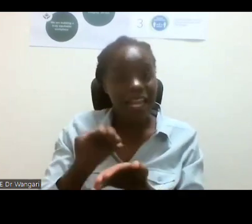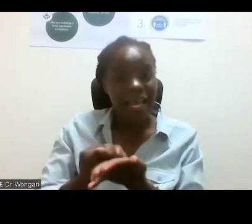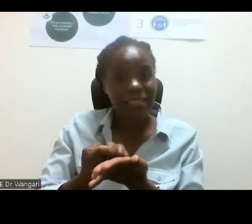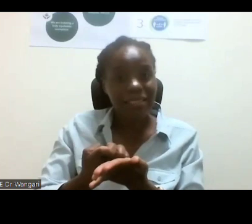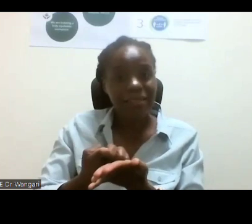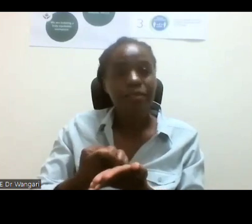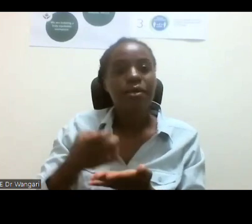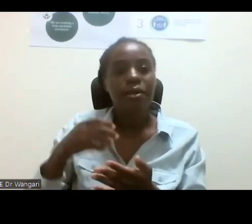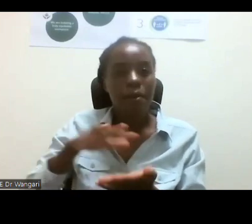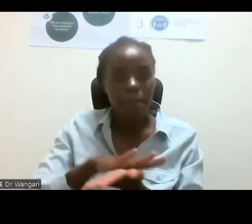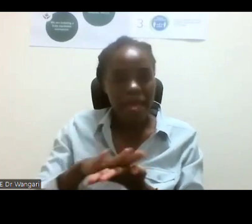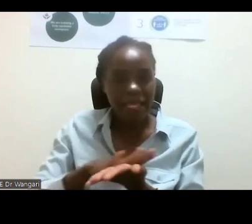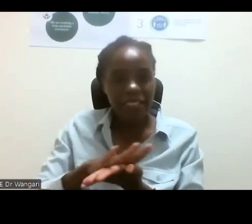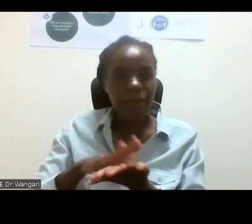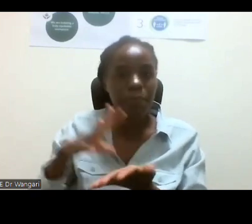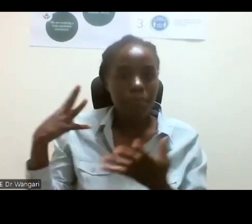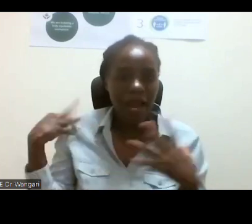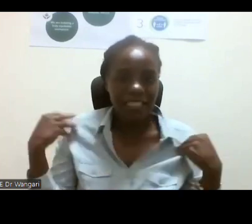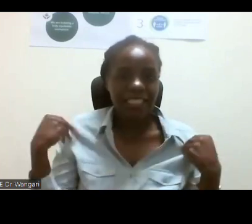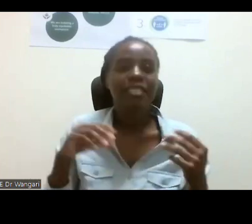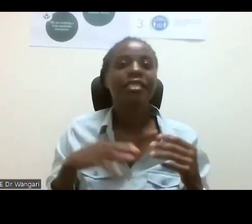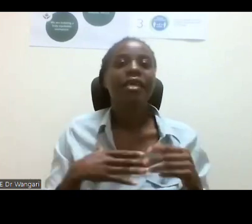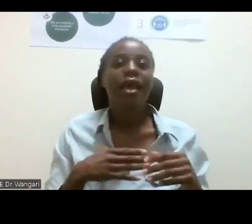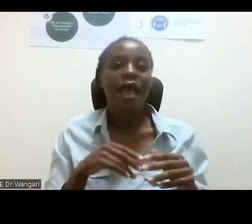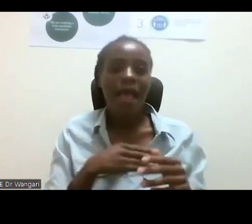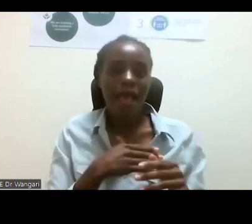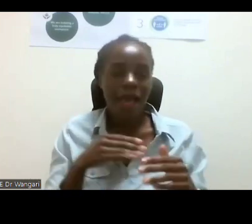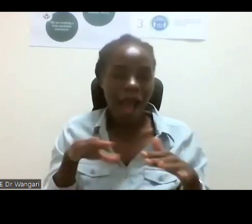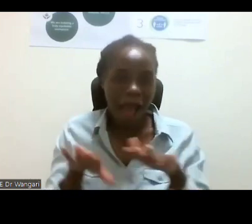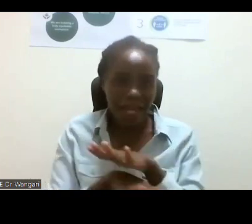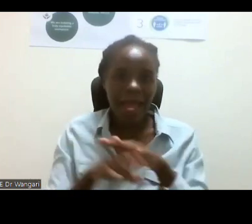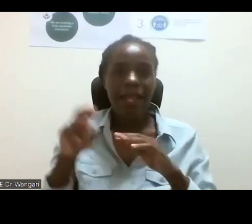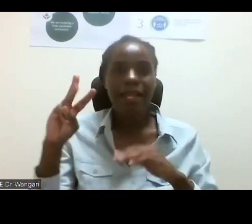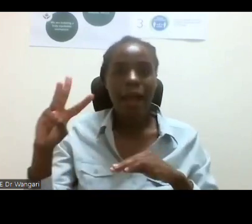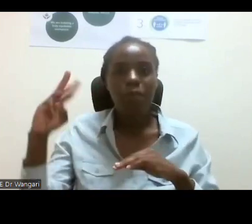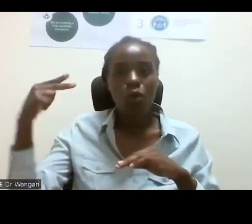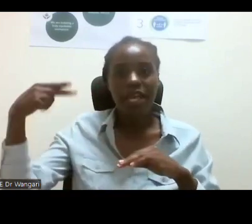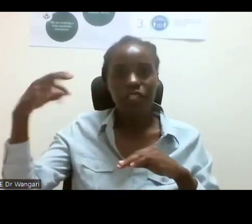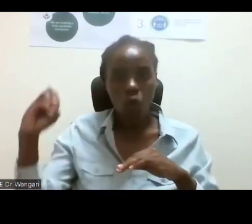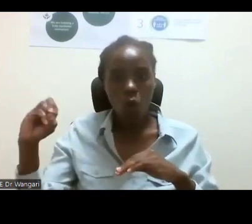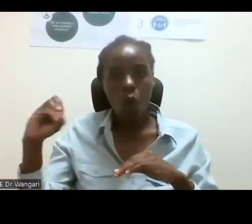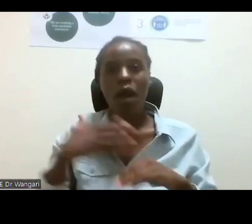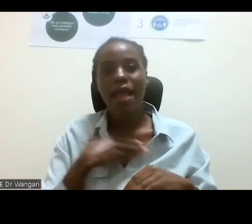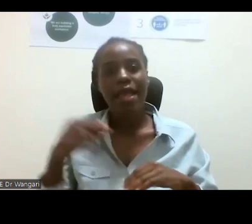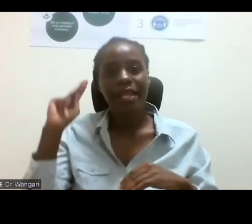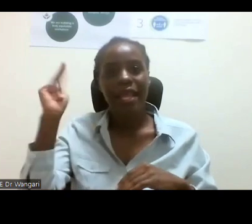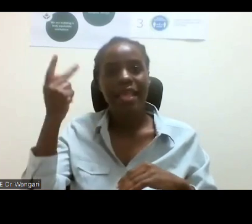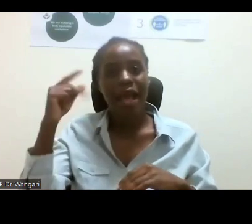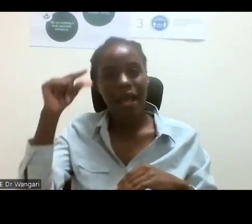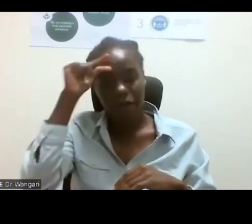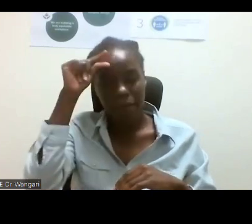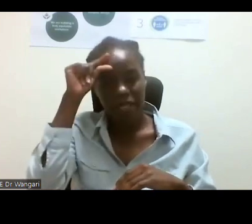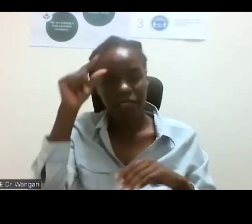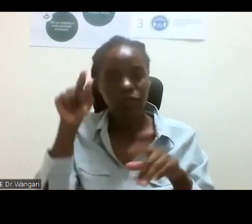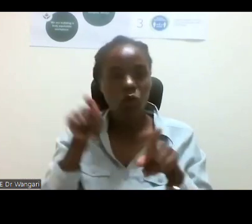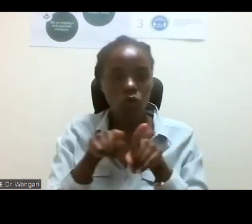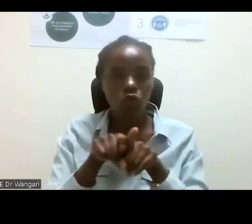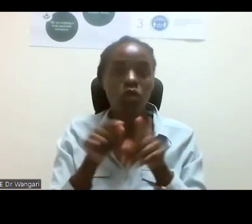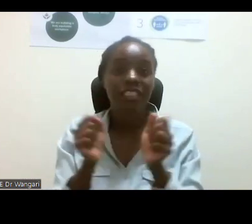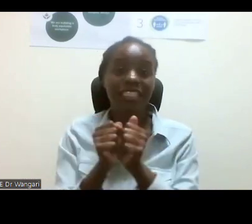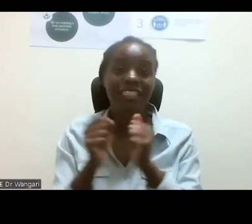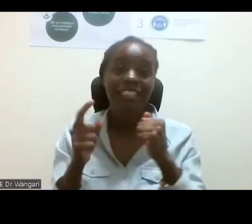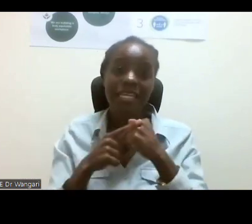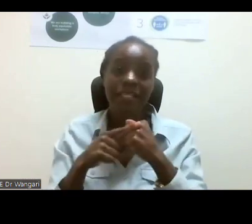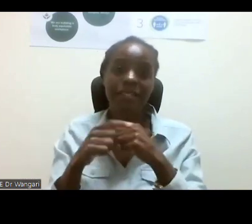the Ministry of Health in Kenya and the World Health Organization. In line with this year's theme for 16 Days of